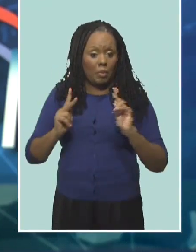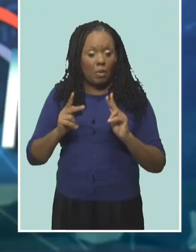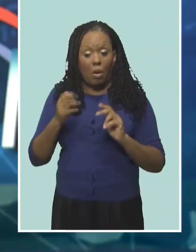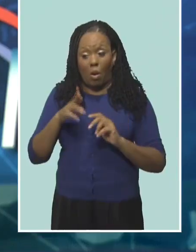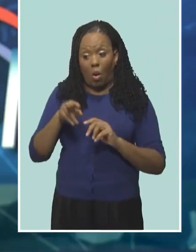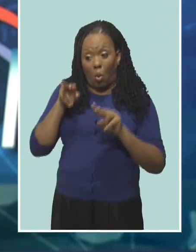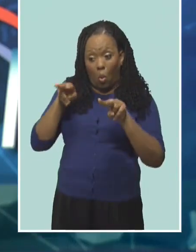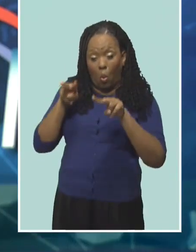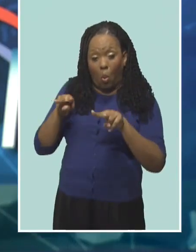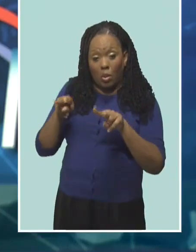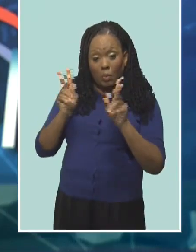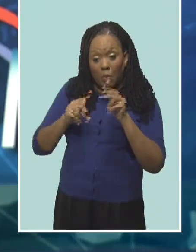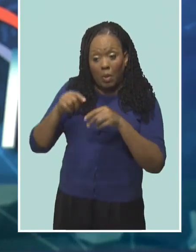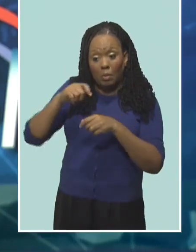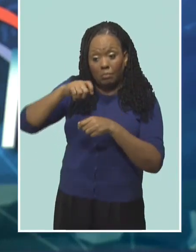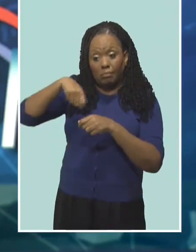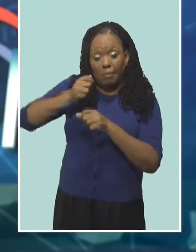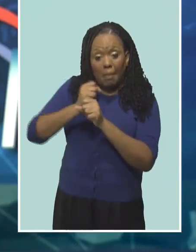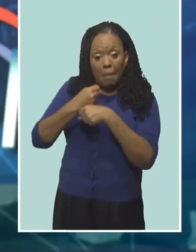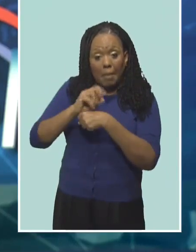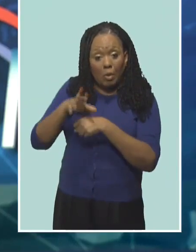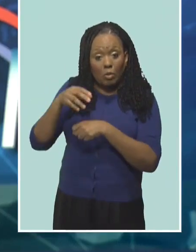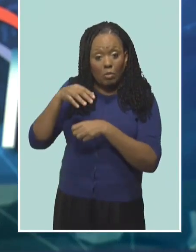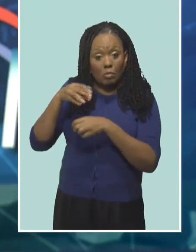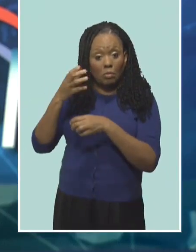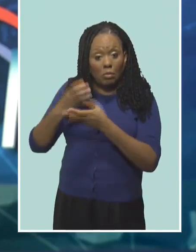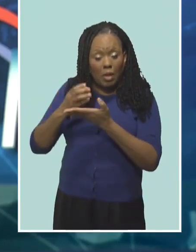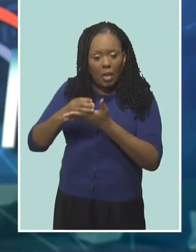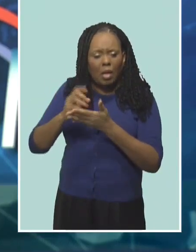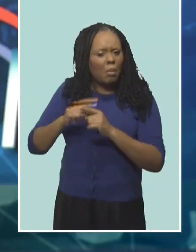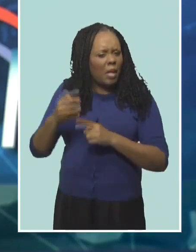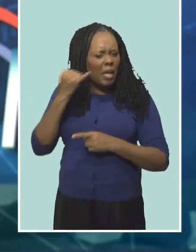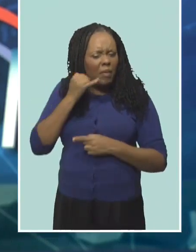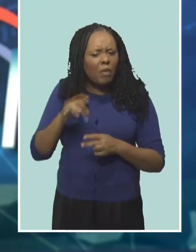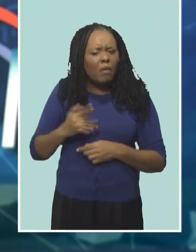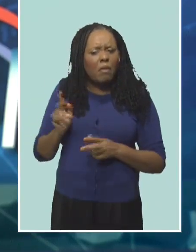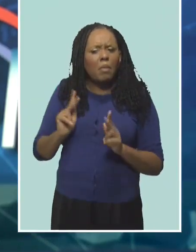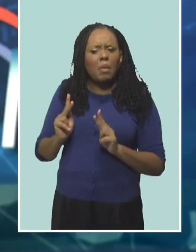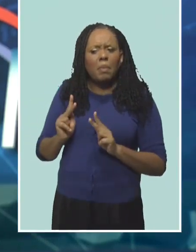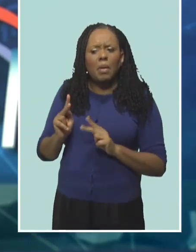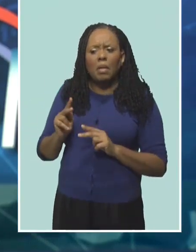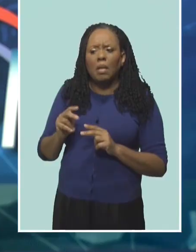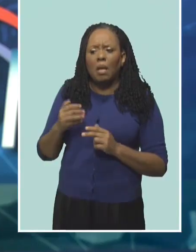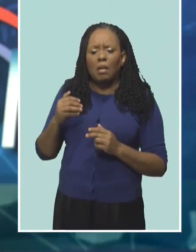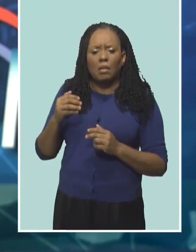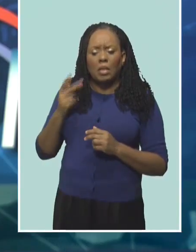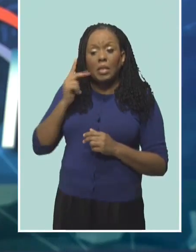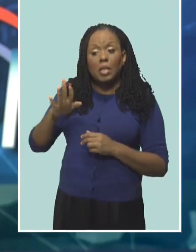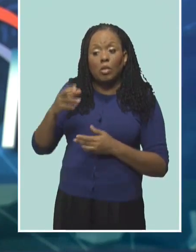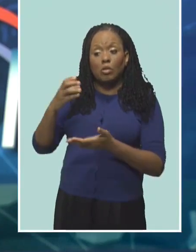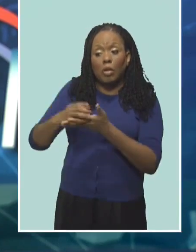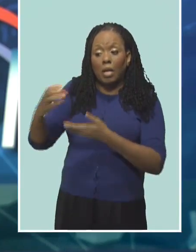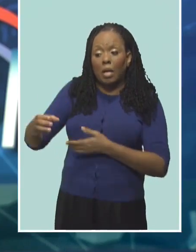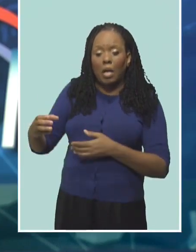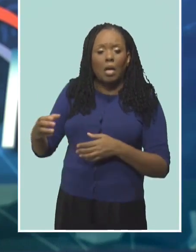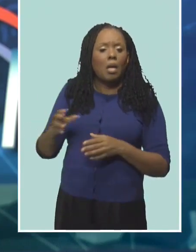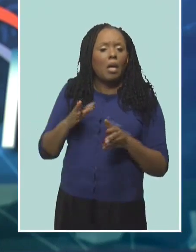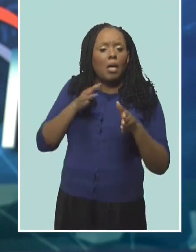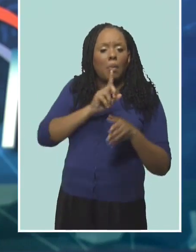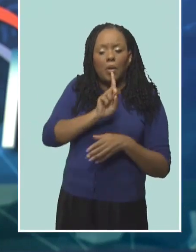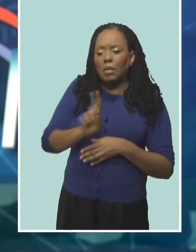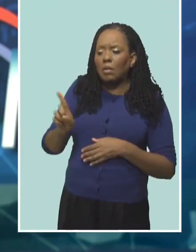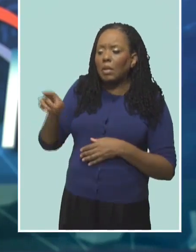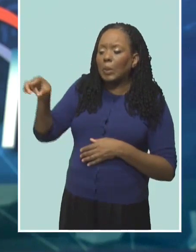or open them. However, if you think your drink has been tampered with, Inspector Babb's advice is to let someone know and seek